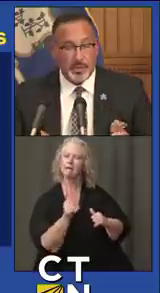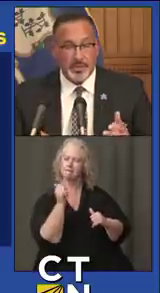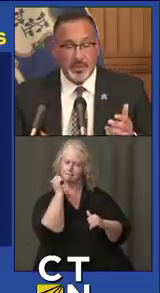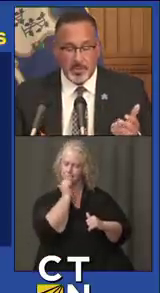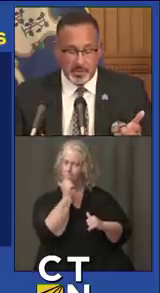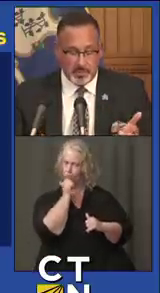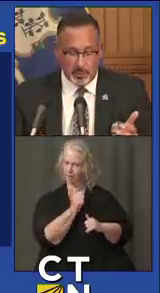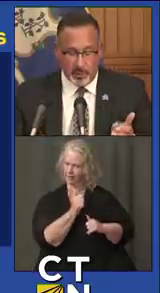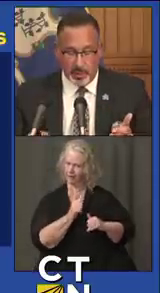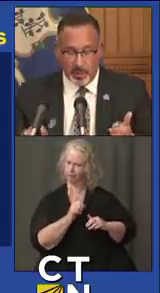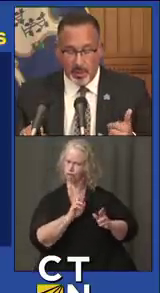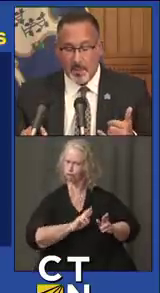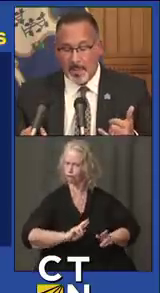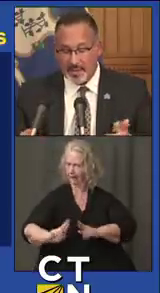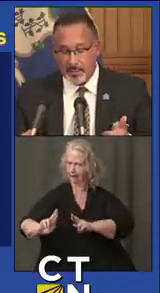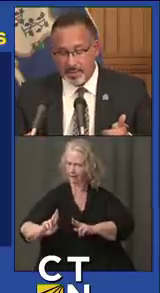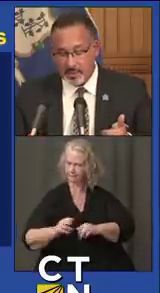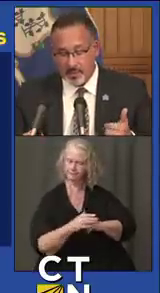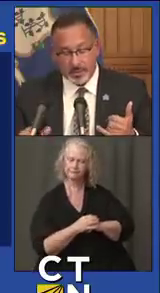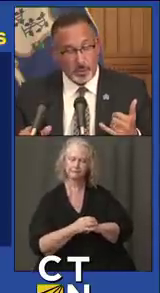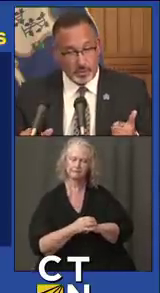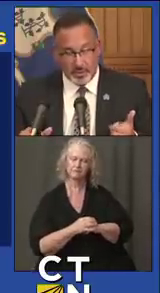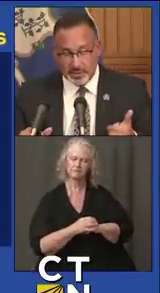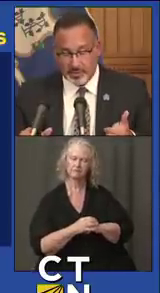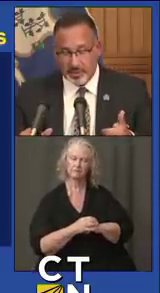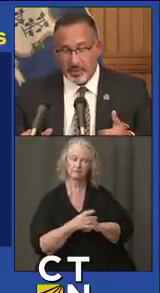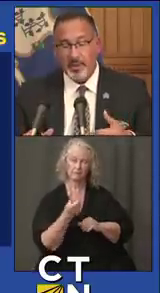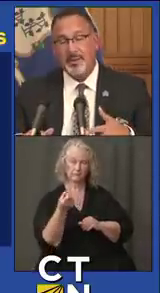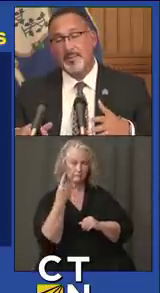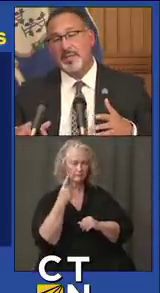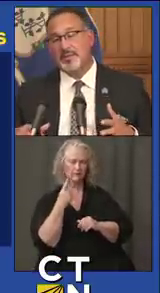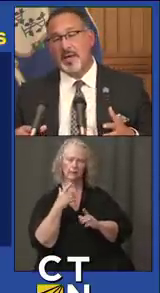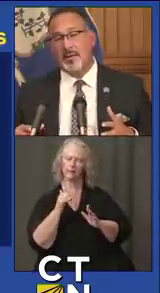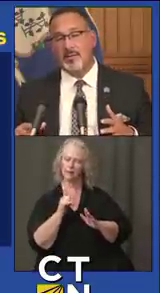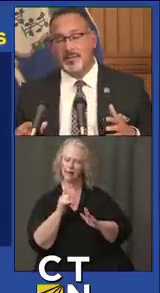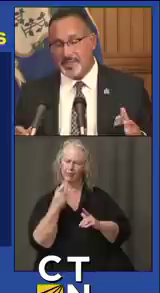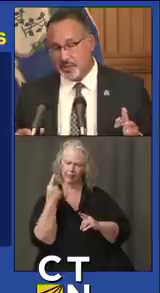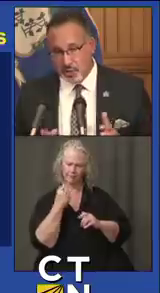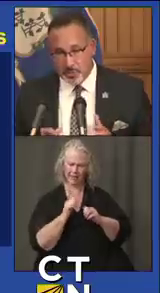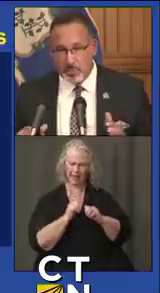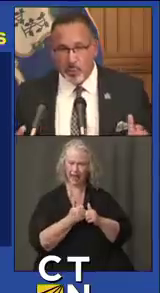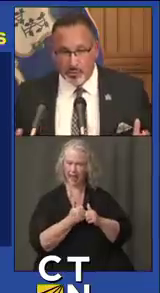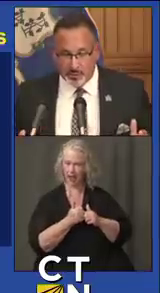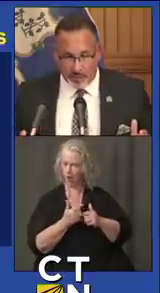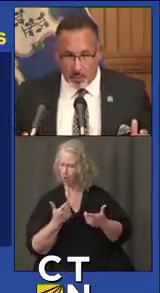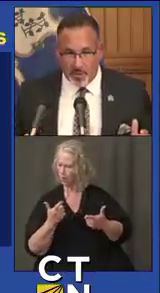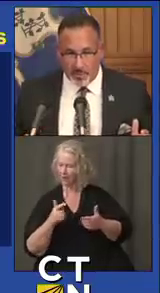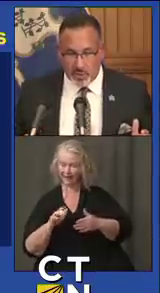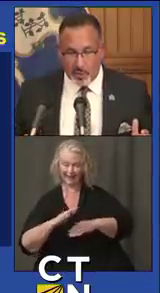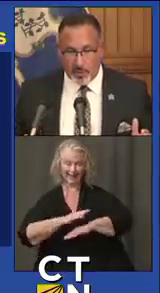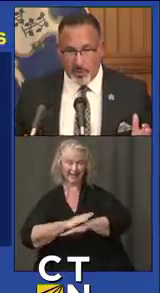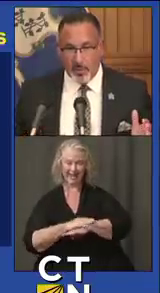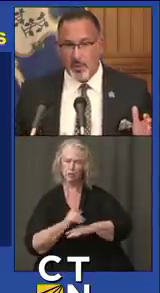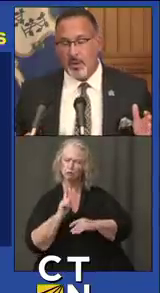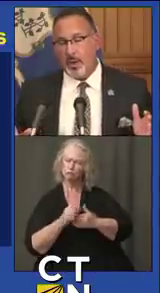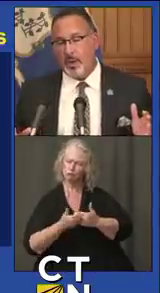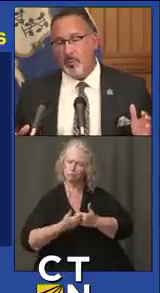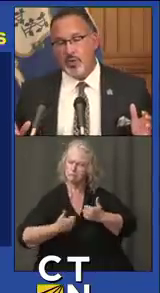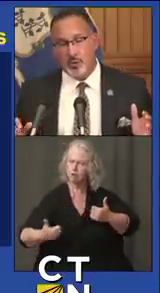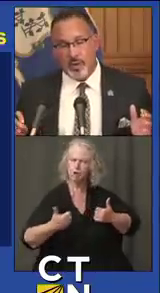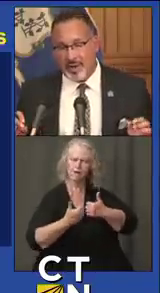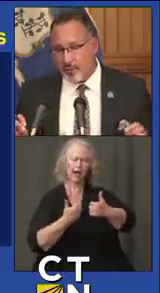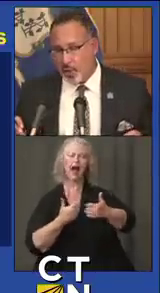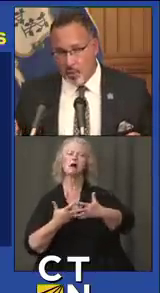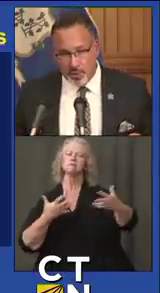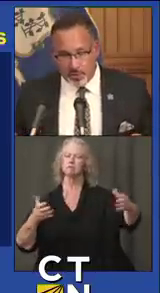To do this, they must employ maximized social distancing. That means that desks should be moved as far away from each other. We